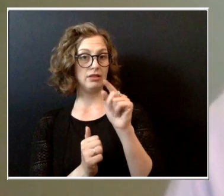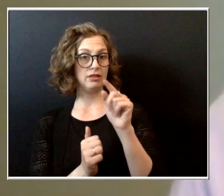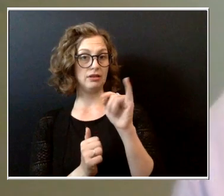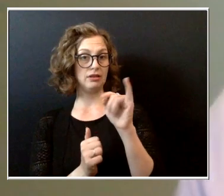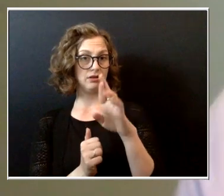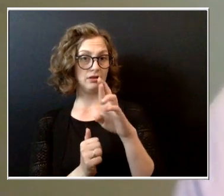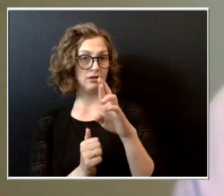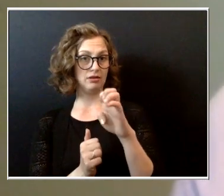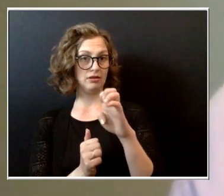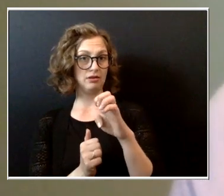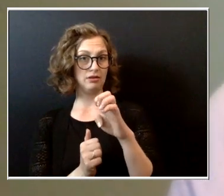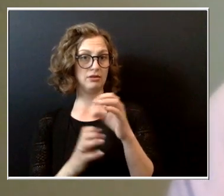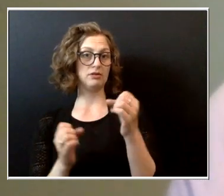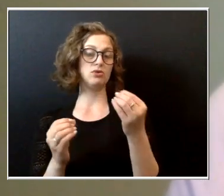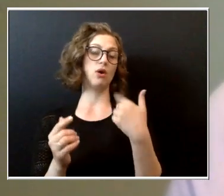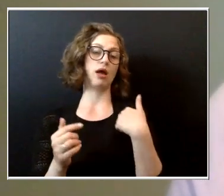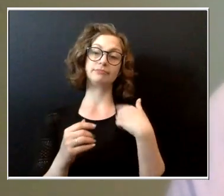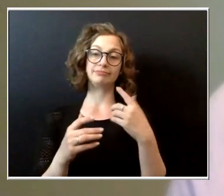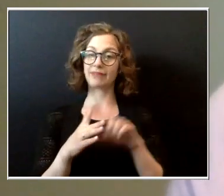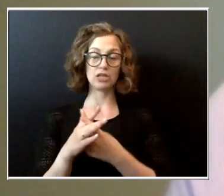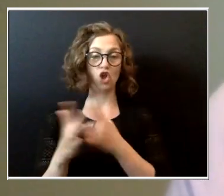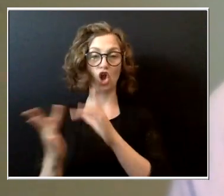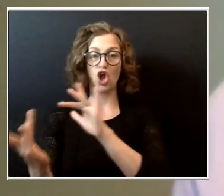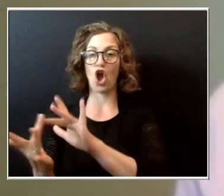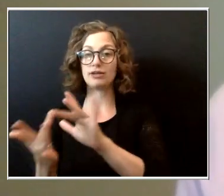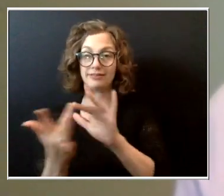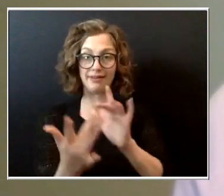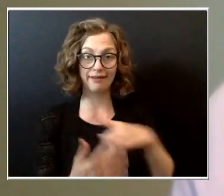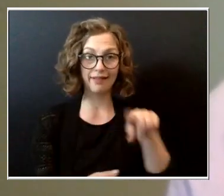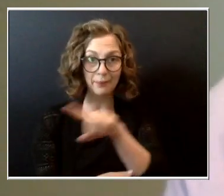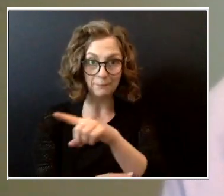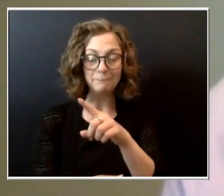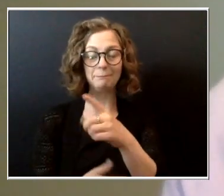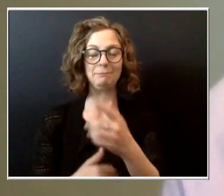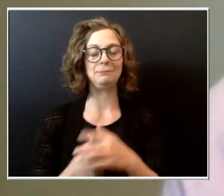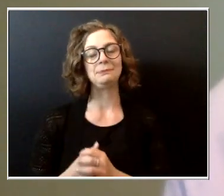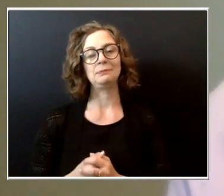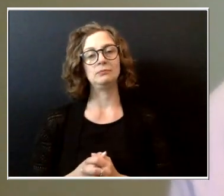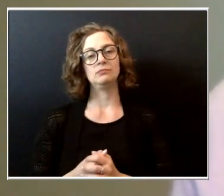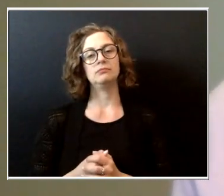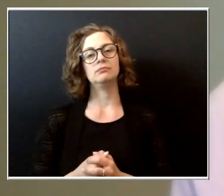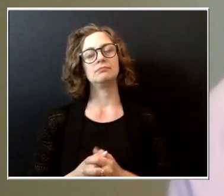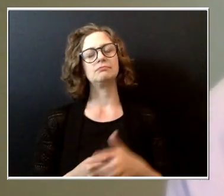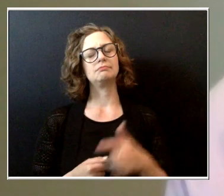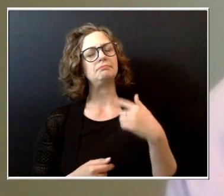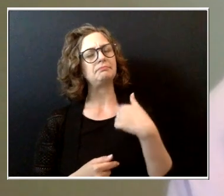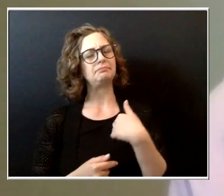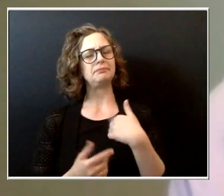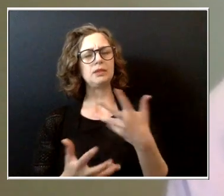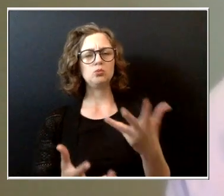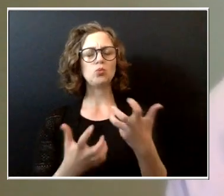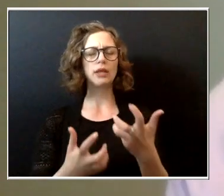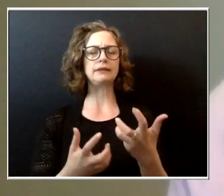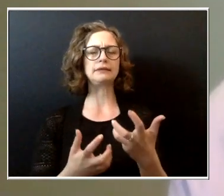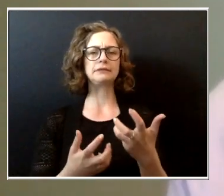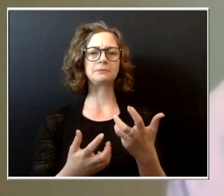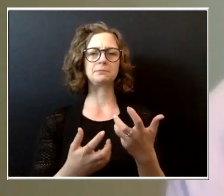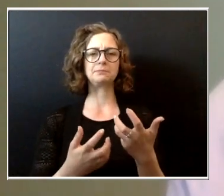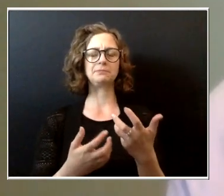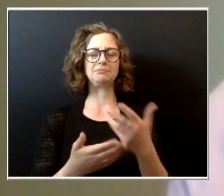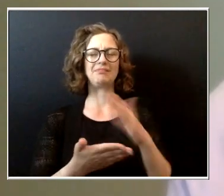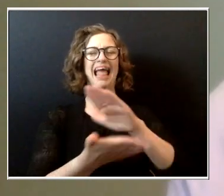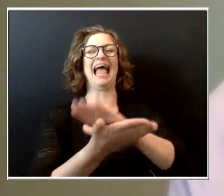I've started contacting different providers, but I wanted an institution, an